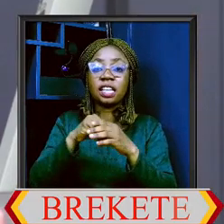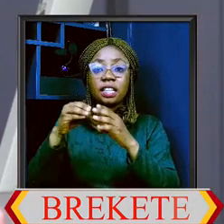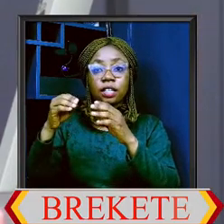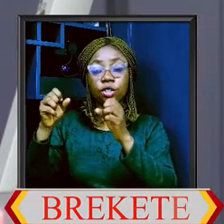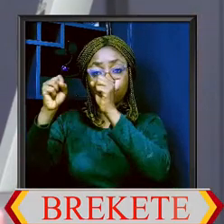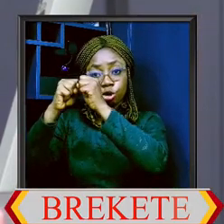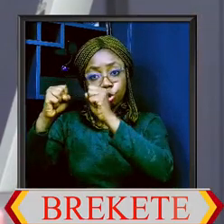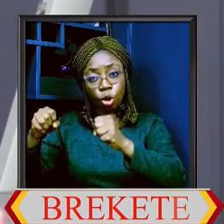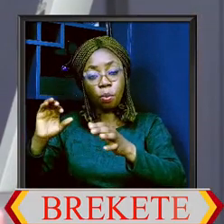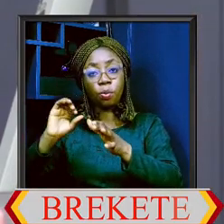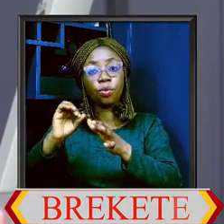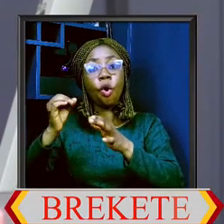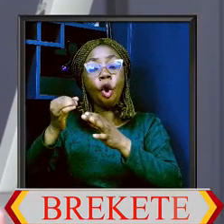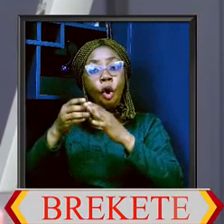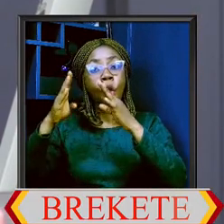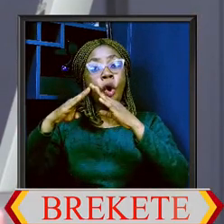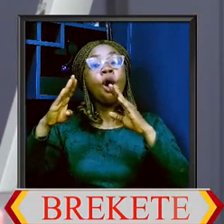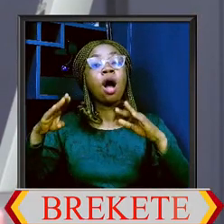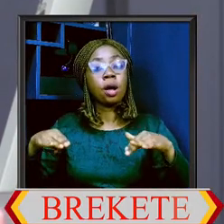the